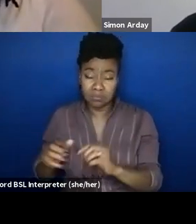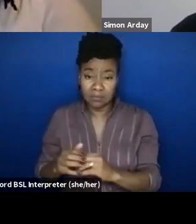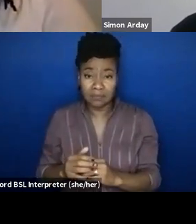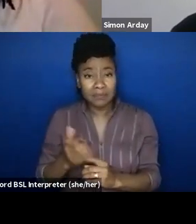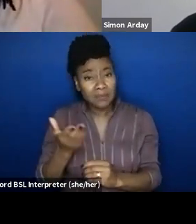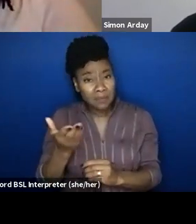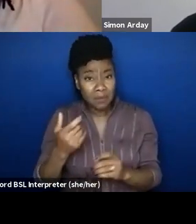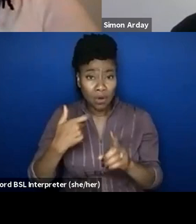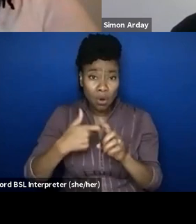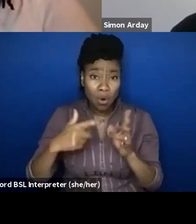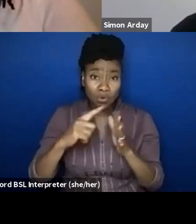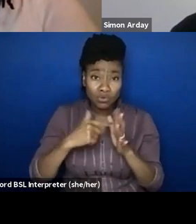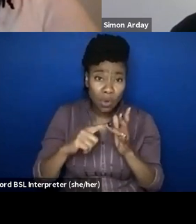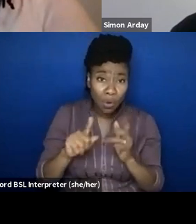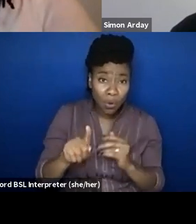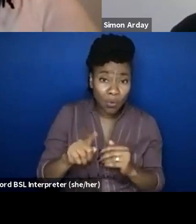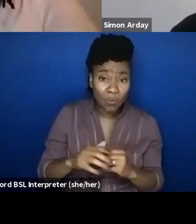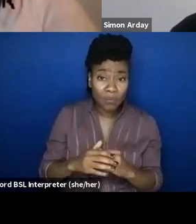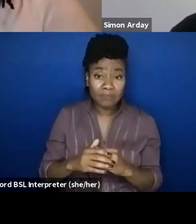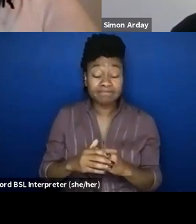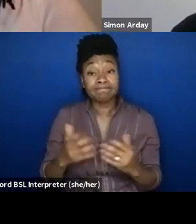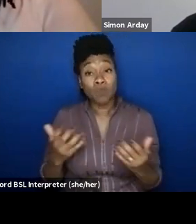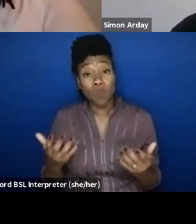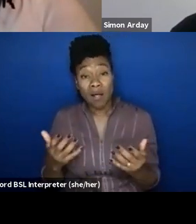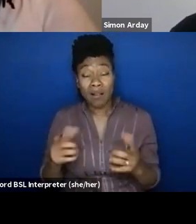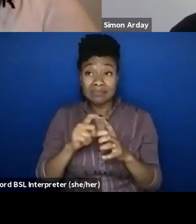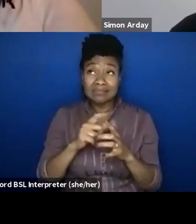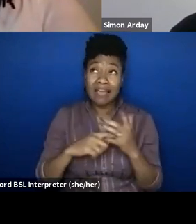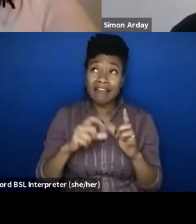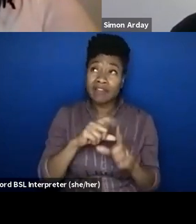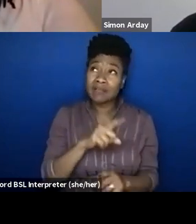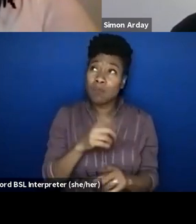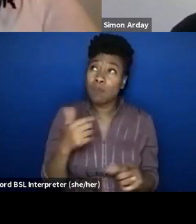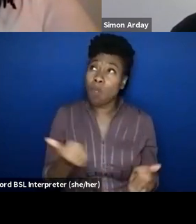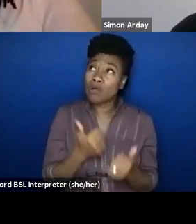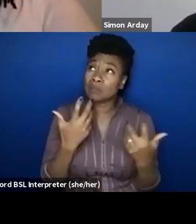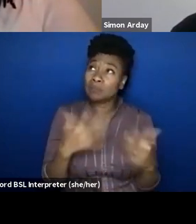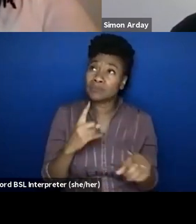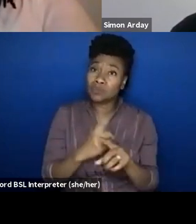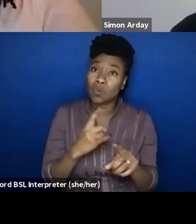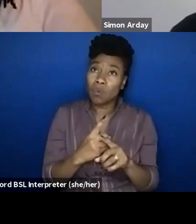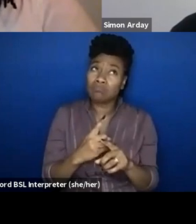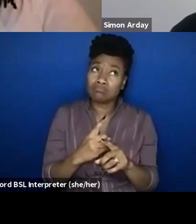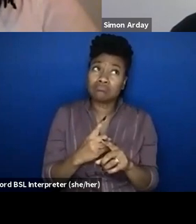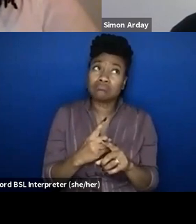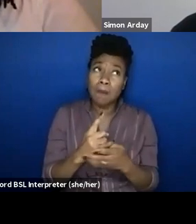definitely David has covered a lot of what I would have said with regards to compassion.